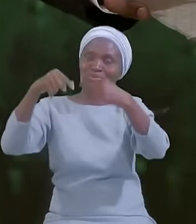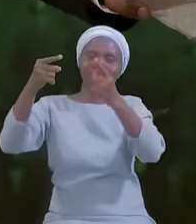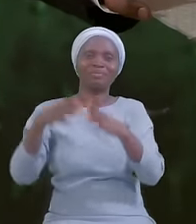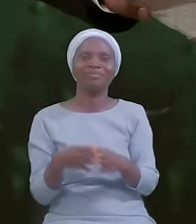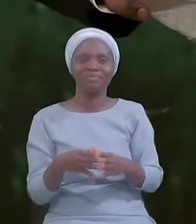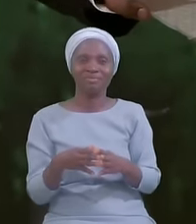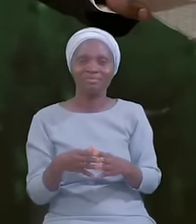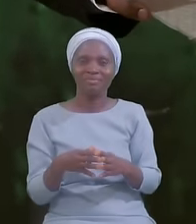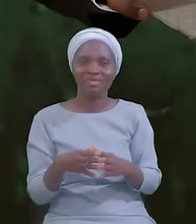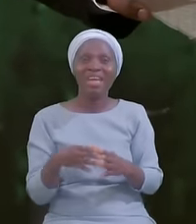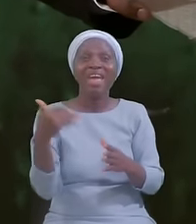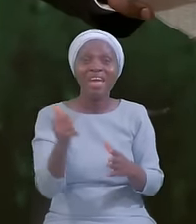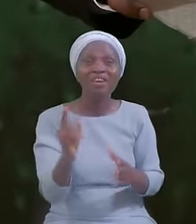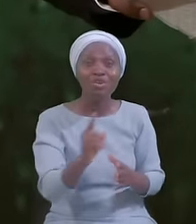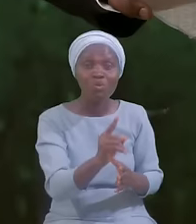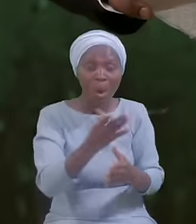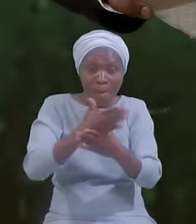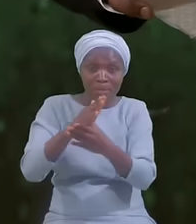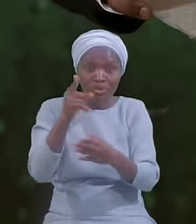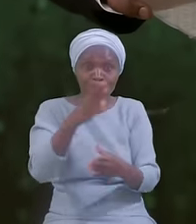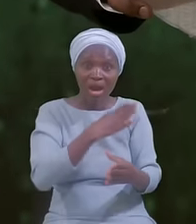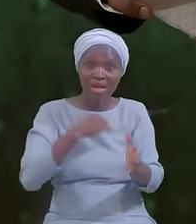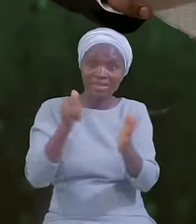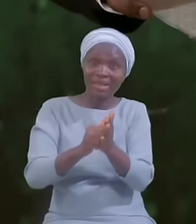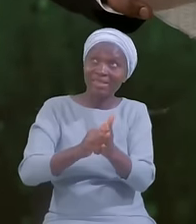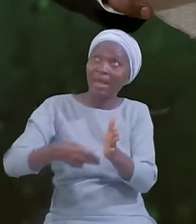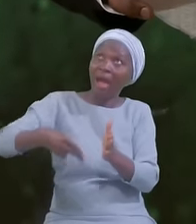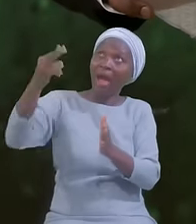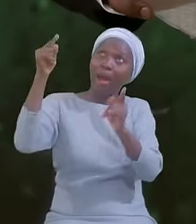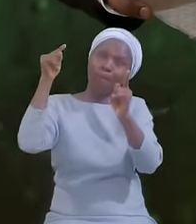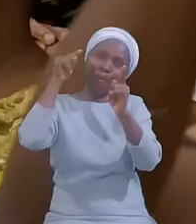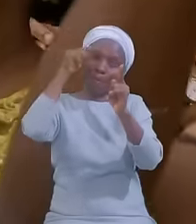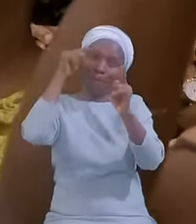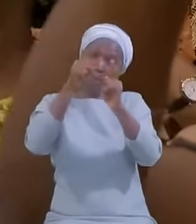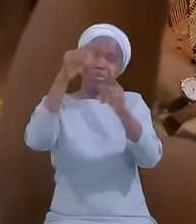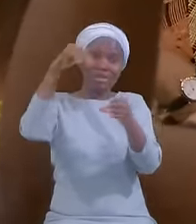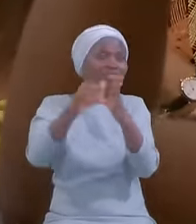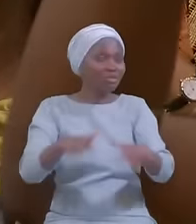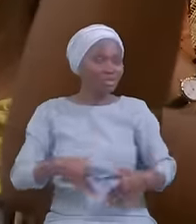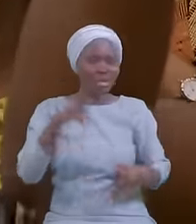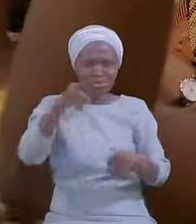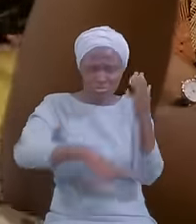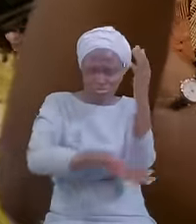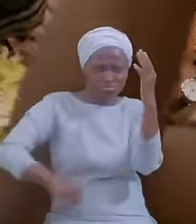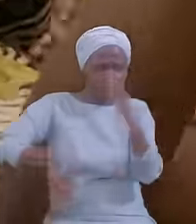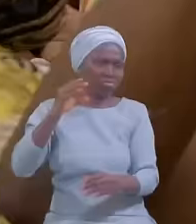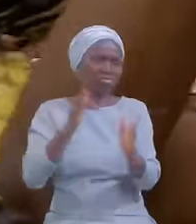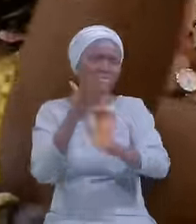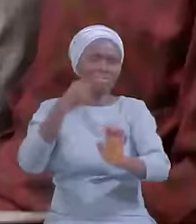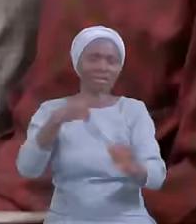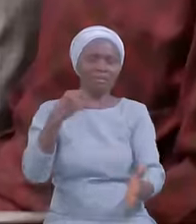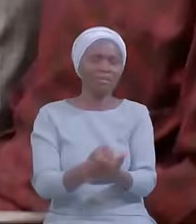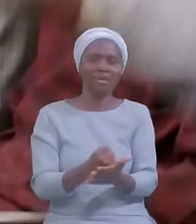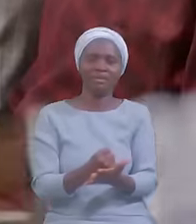Anybody between you and that high point in your life, rooted out tonight.